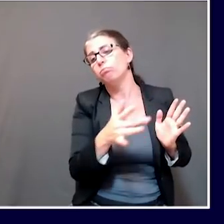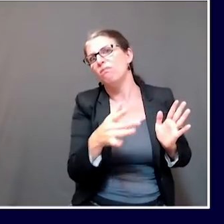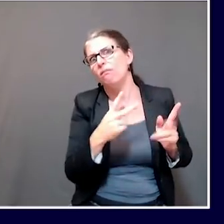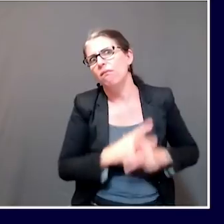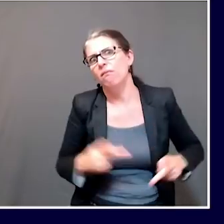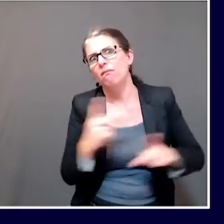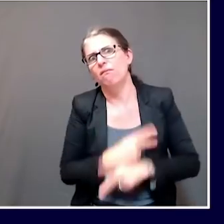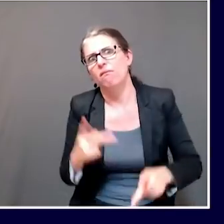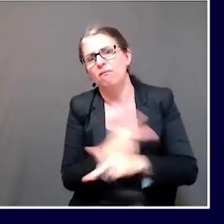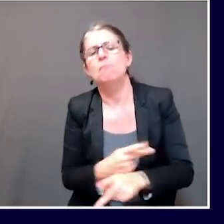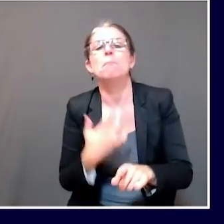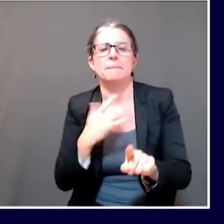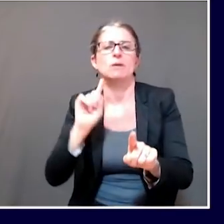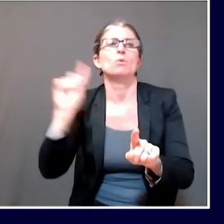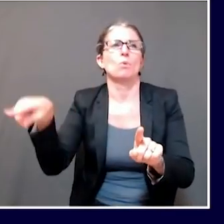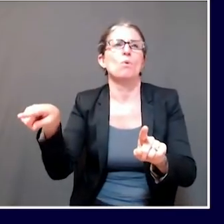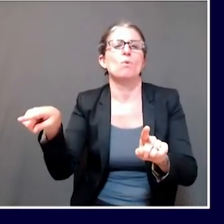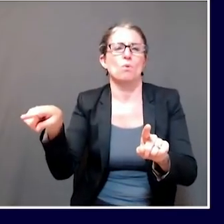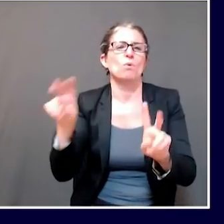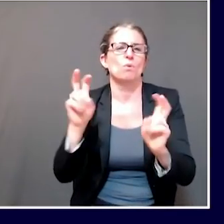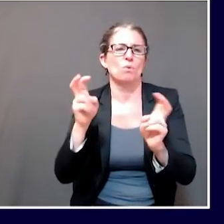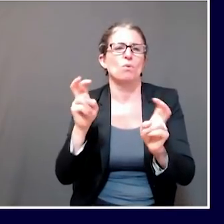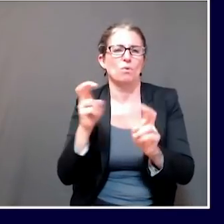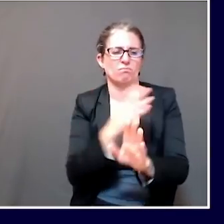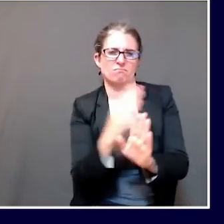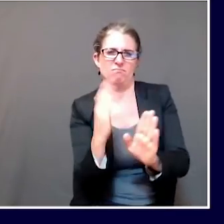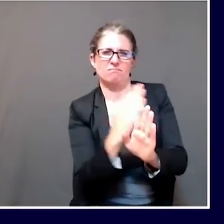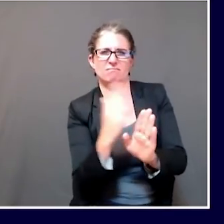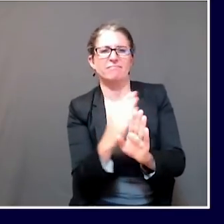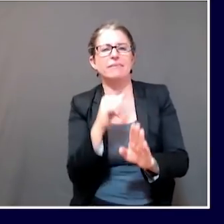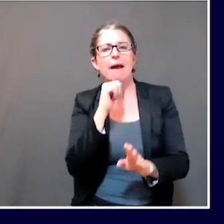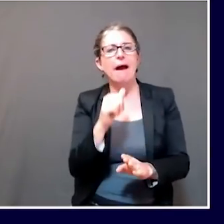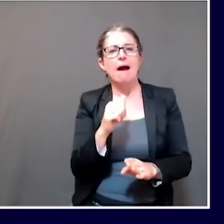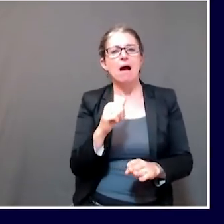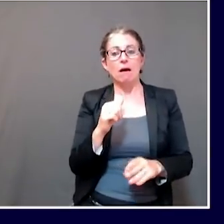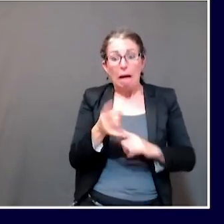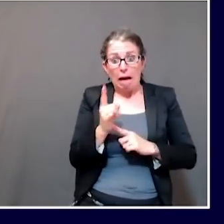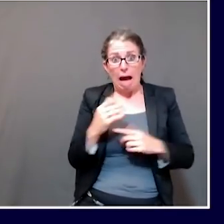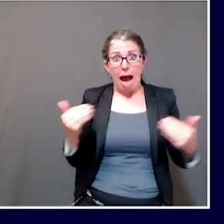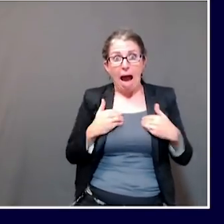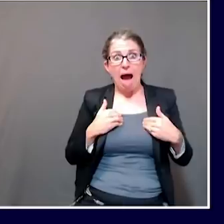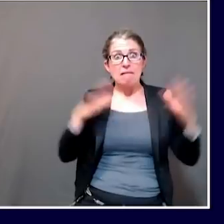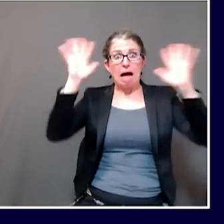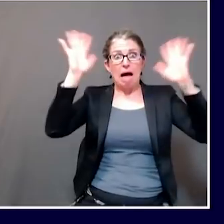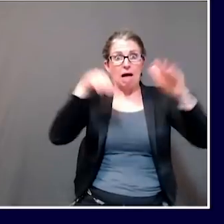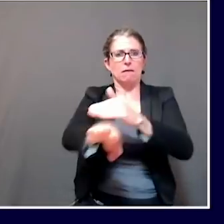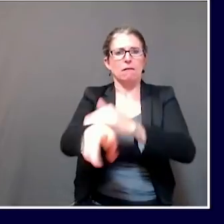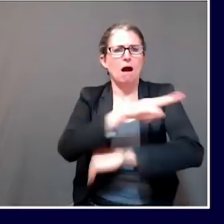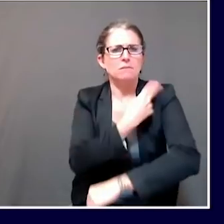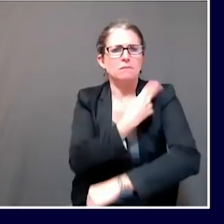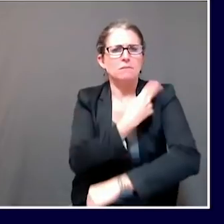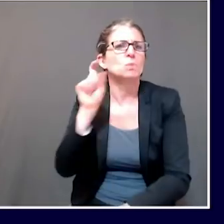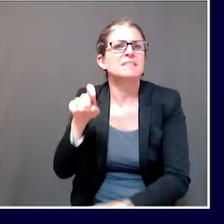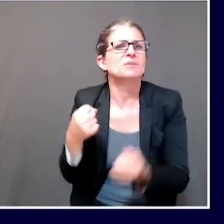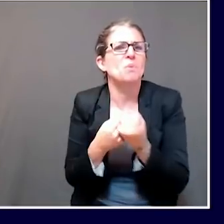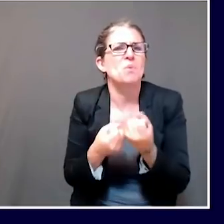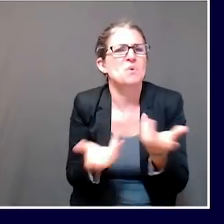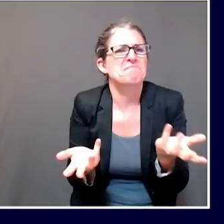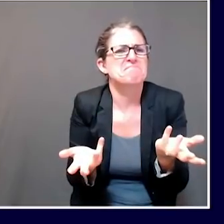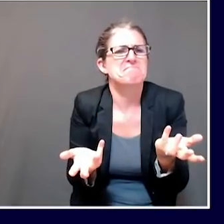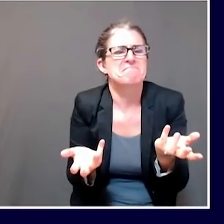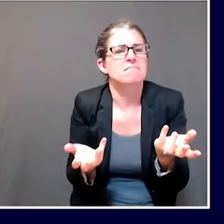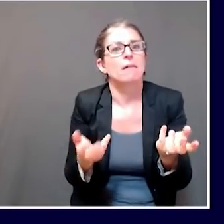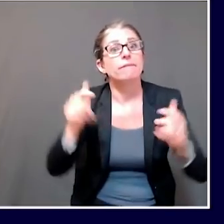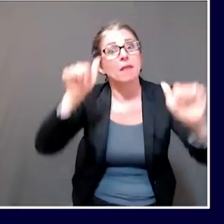10. So the lower the number of overall cases, particularly the number of new cases, the less likely that there is to